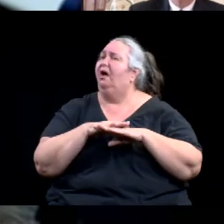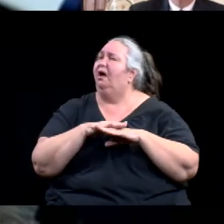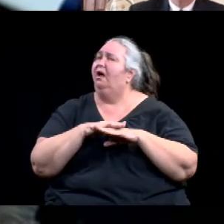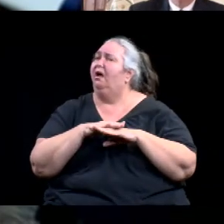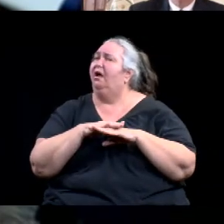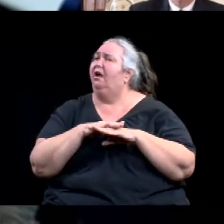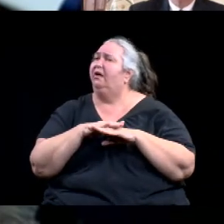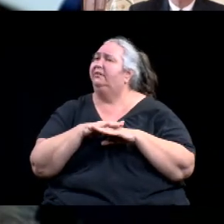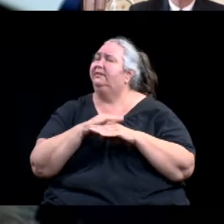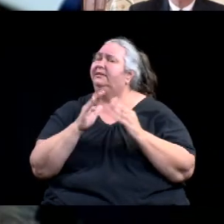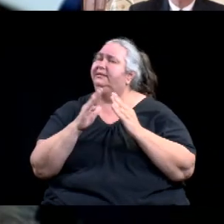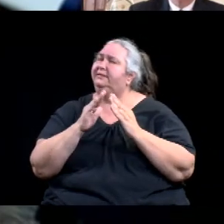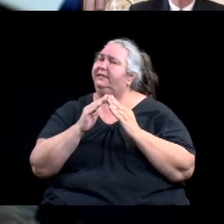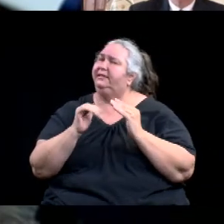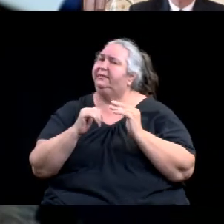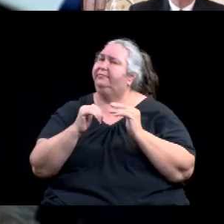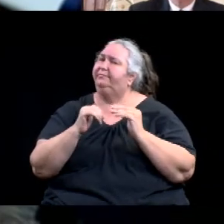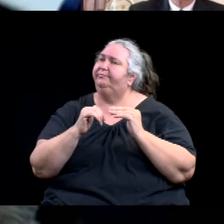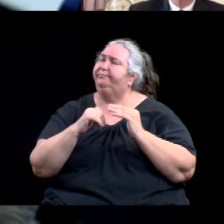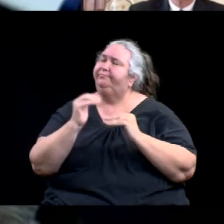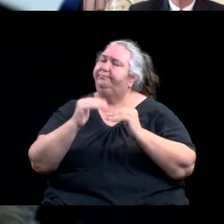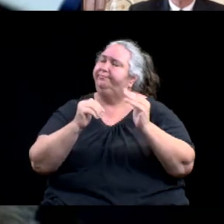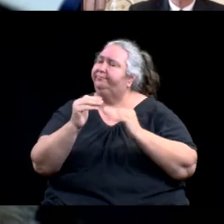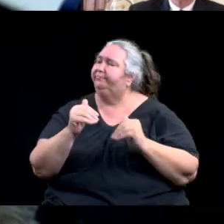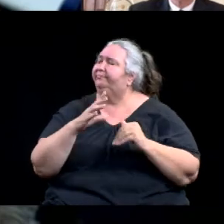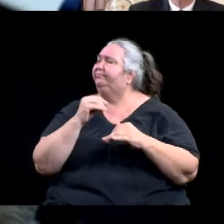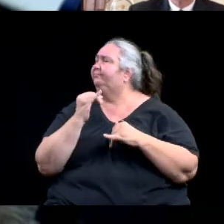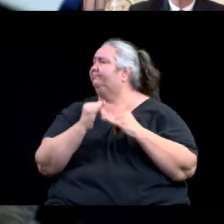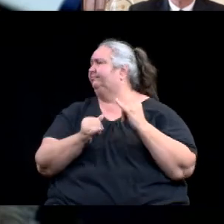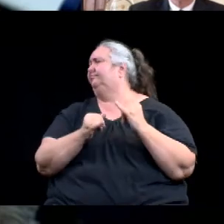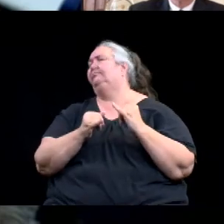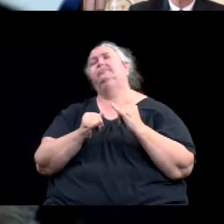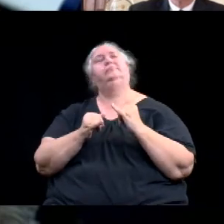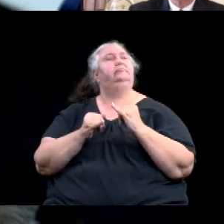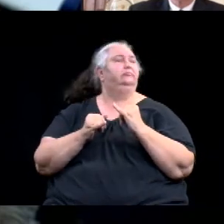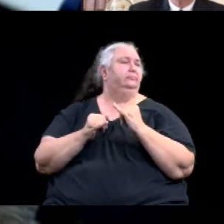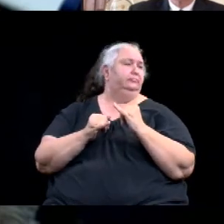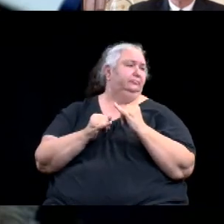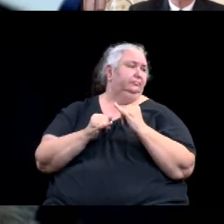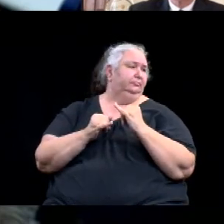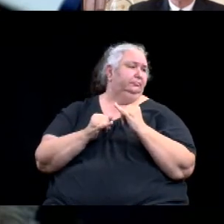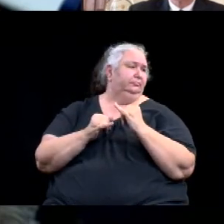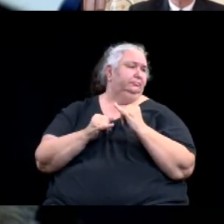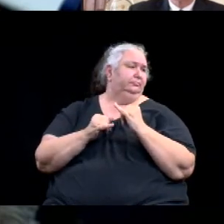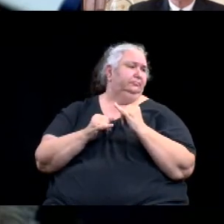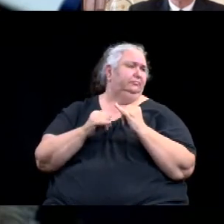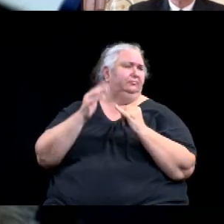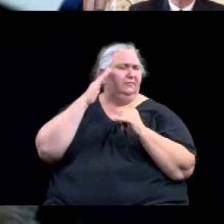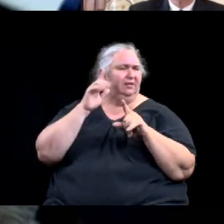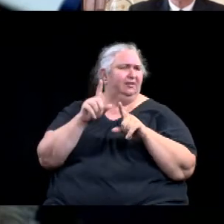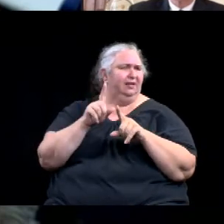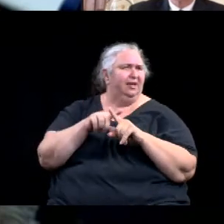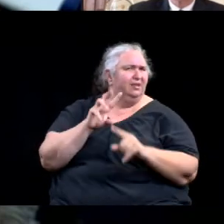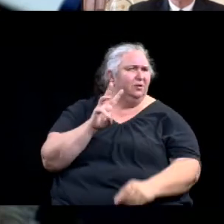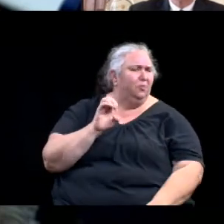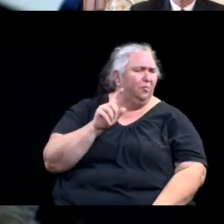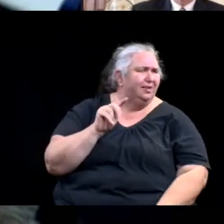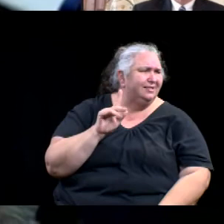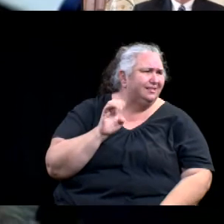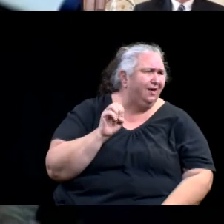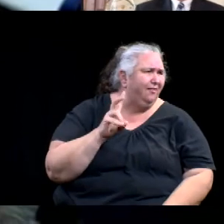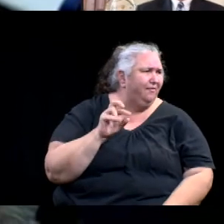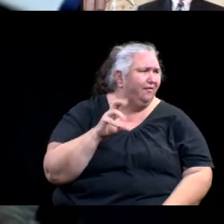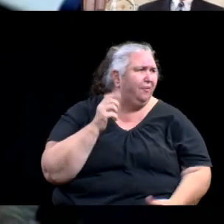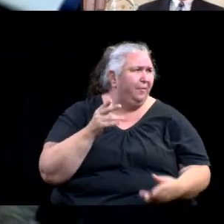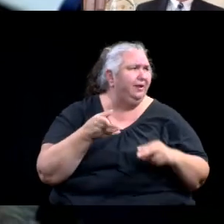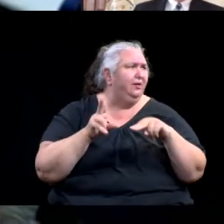may increase. Adaptation may include surveillance, prevention, and treatment of these disorders. Thus, as we focus on mitigation of the climate